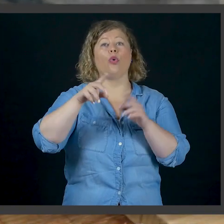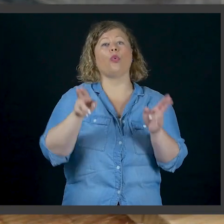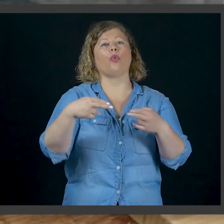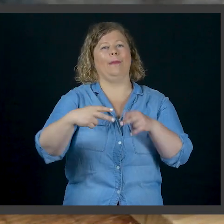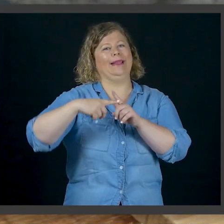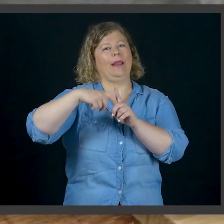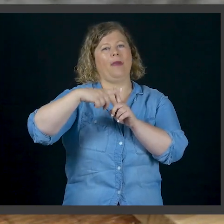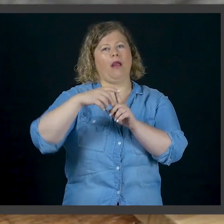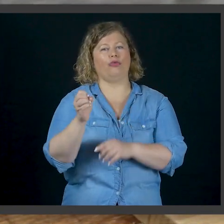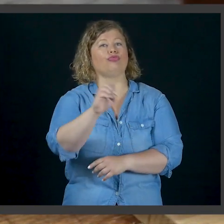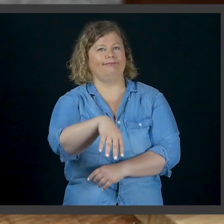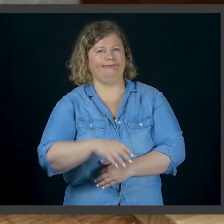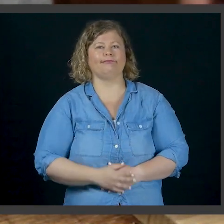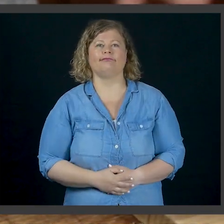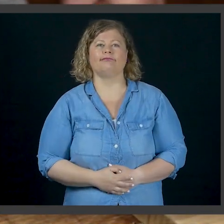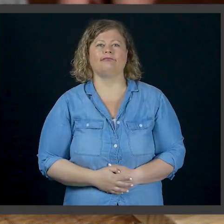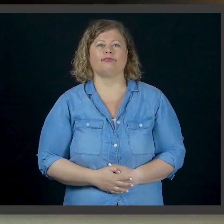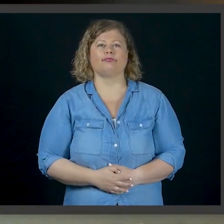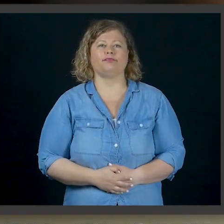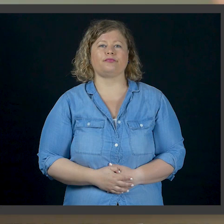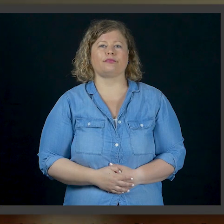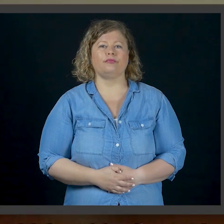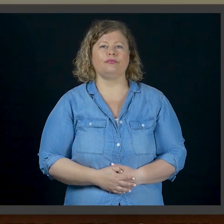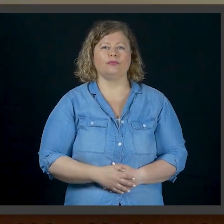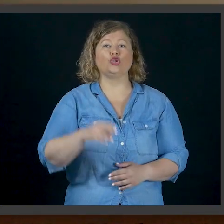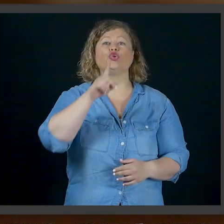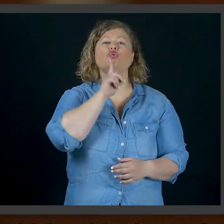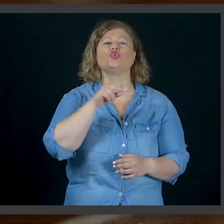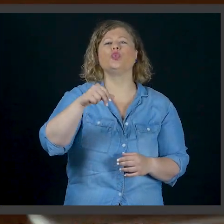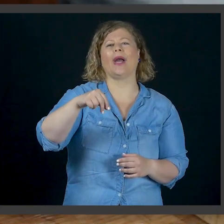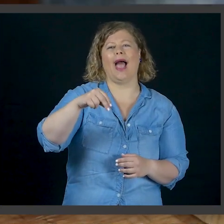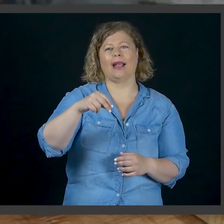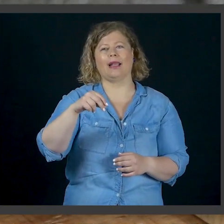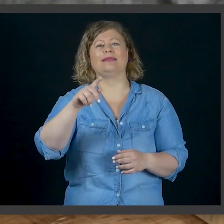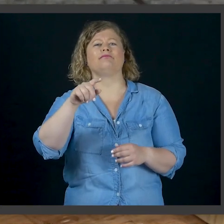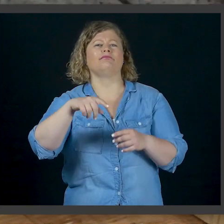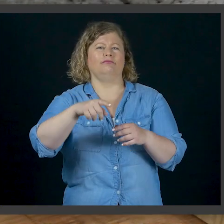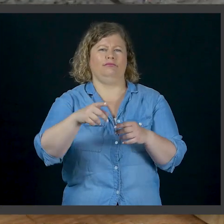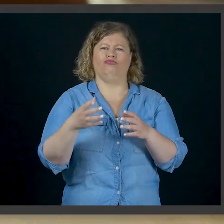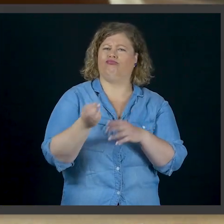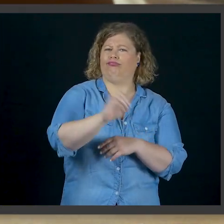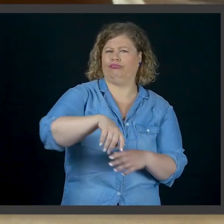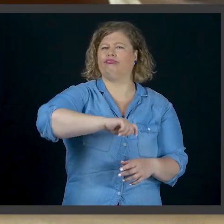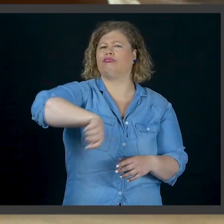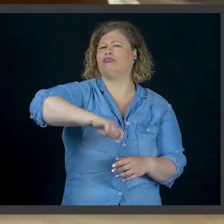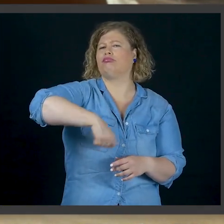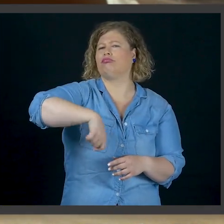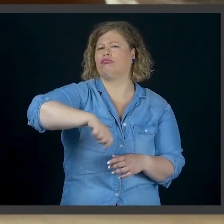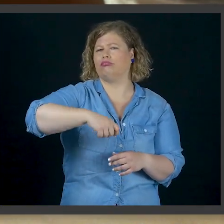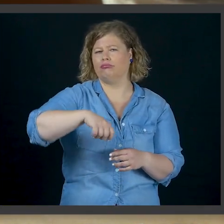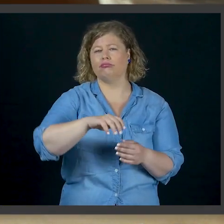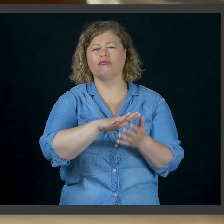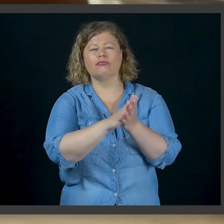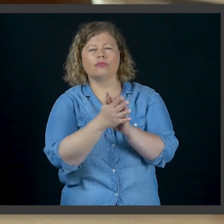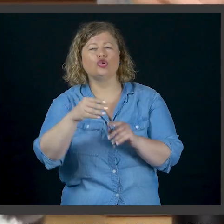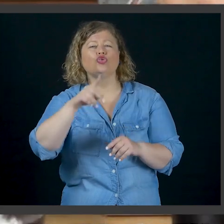250 ml of water at room temperature. Add a generous pinch of sugar and stir until the sugar and the yeast